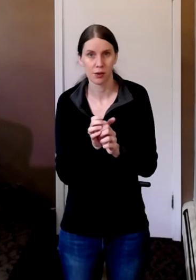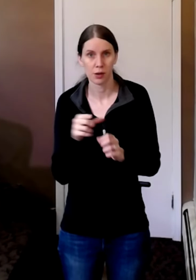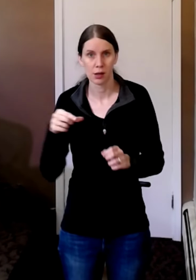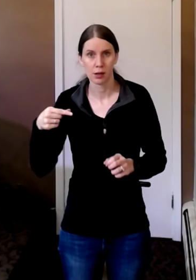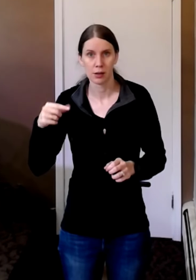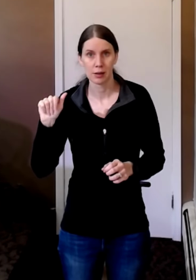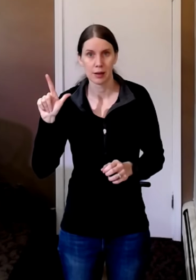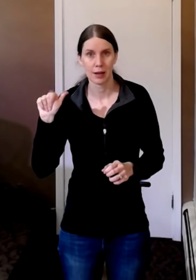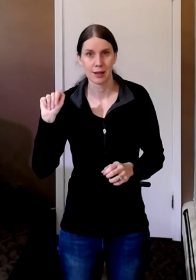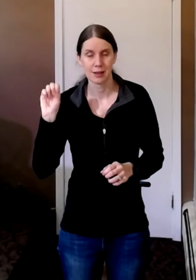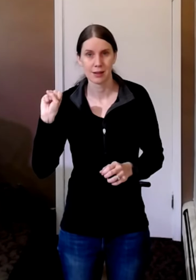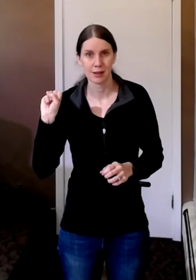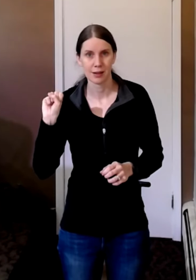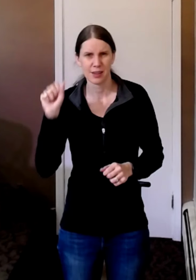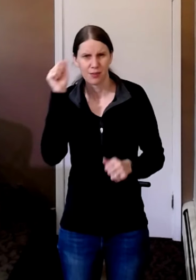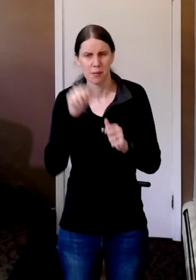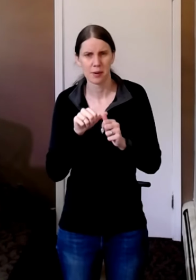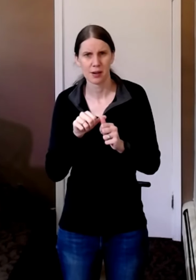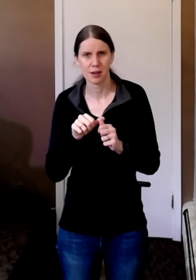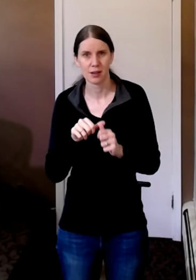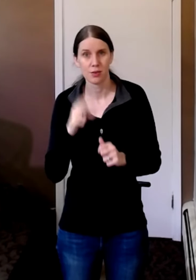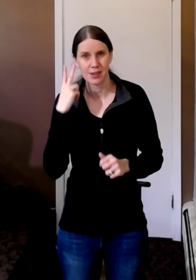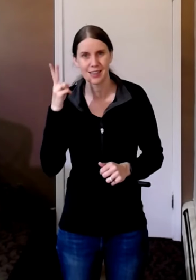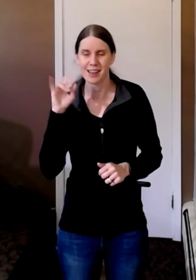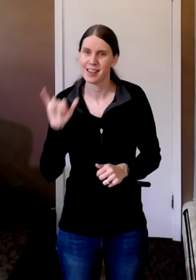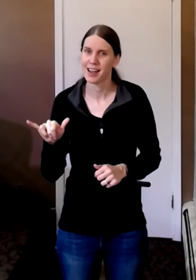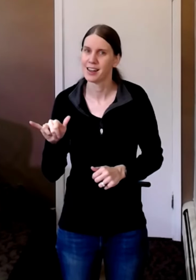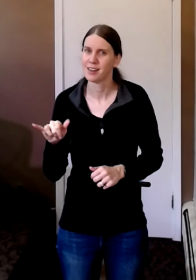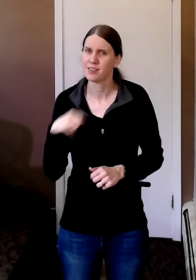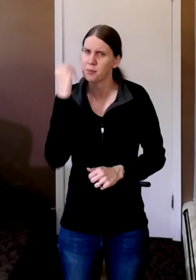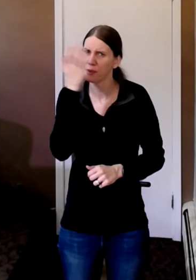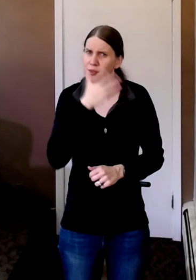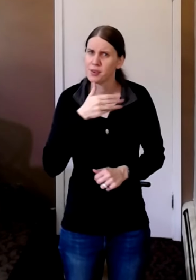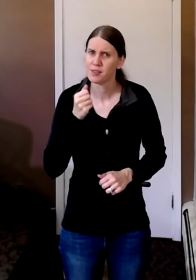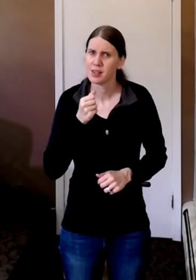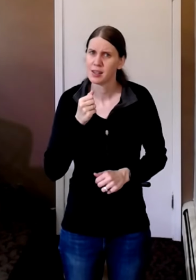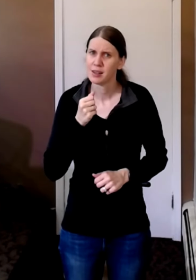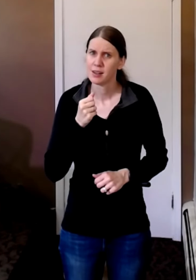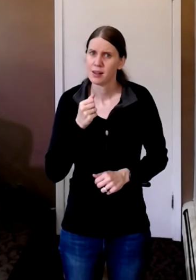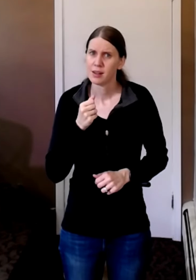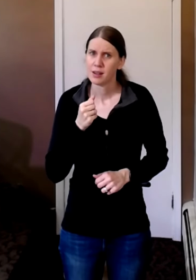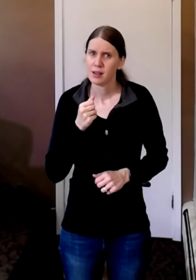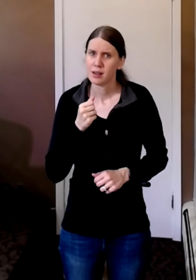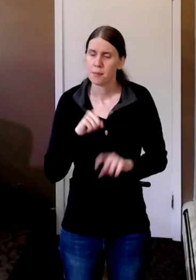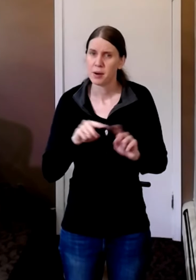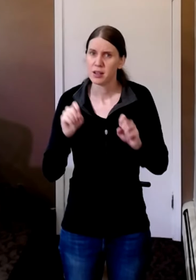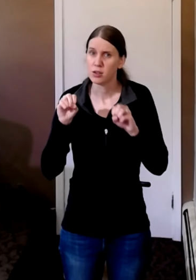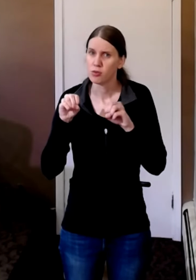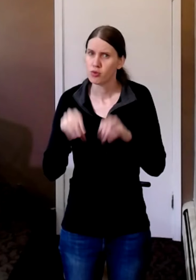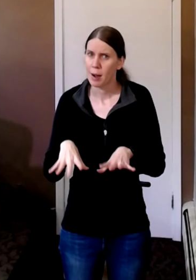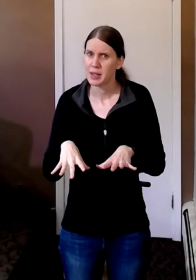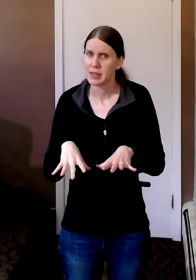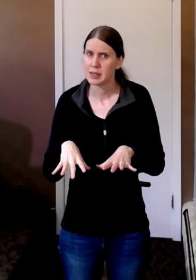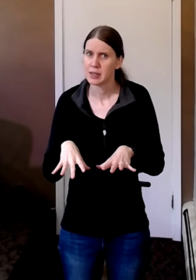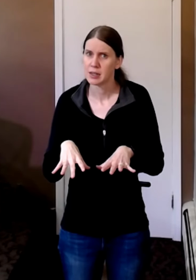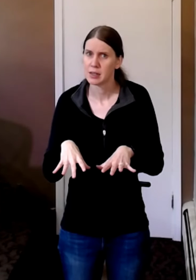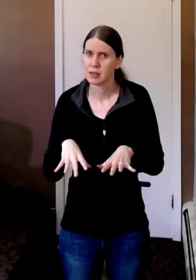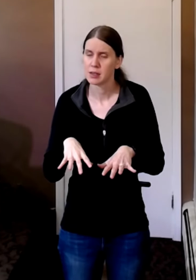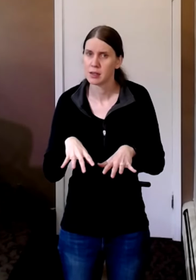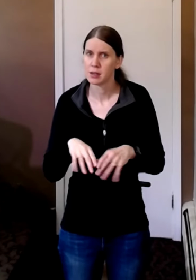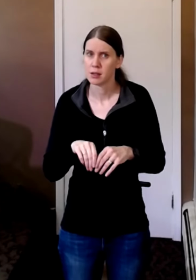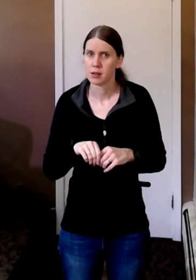you're looking at it and you light that, and you drop that cover